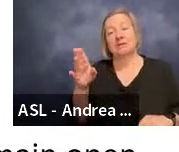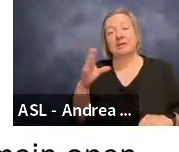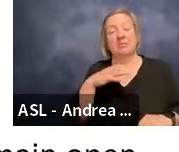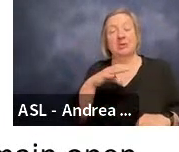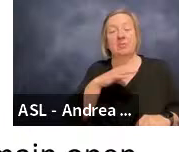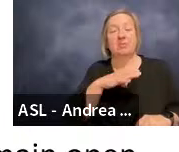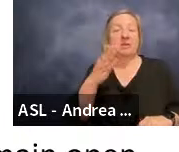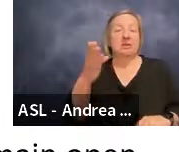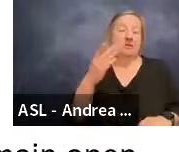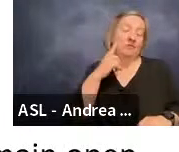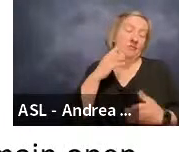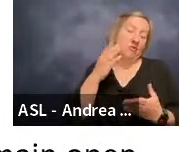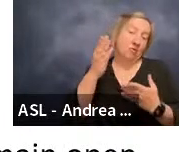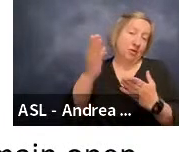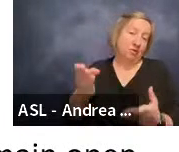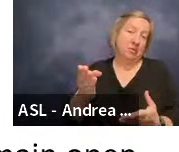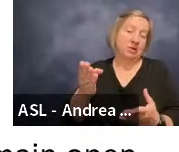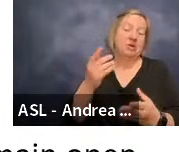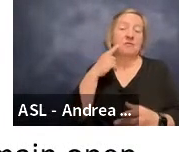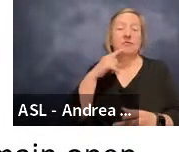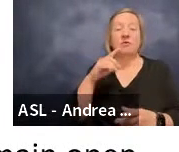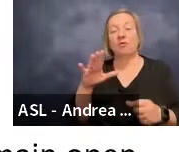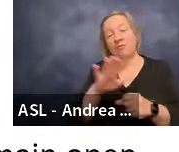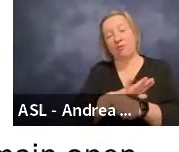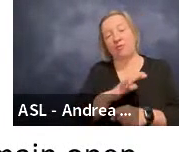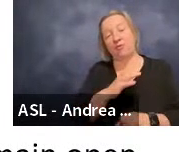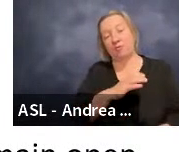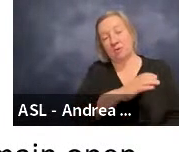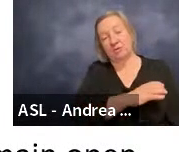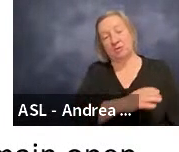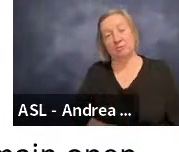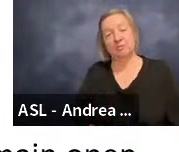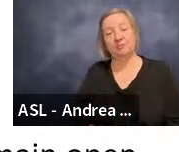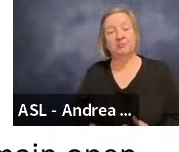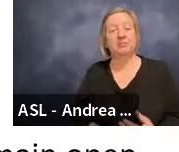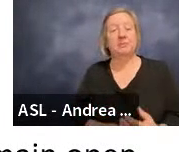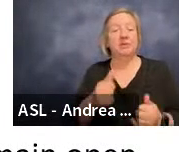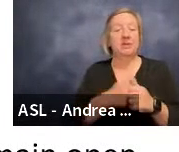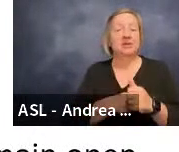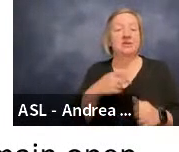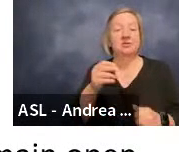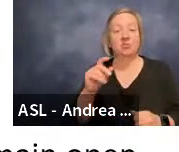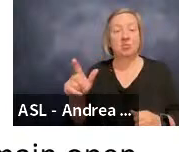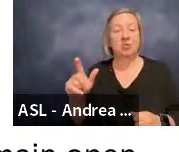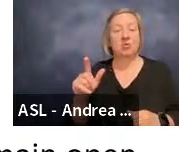forward for recommendation to the full commission, each full commission.